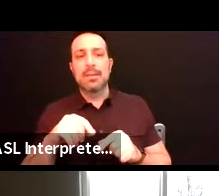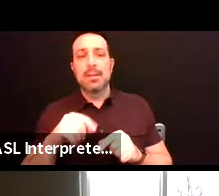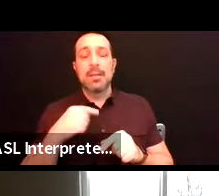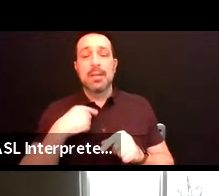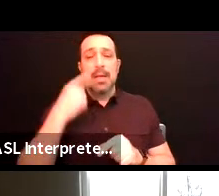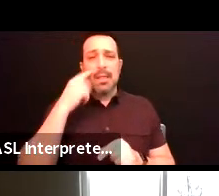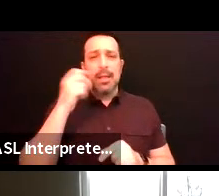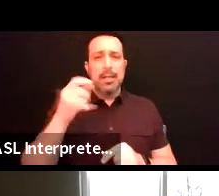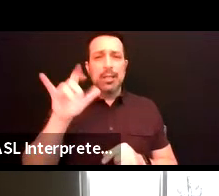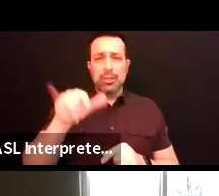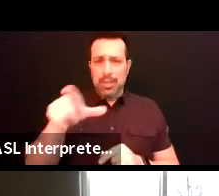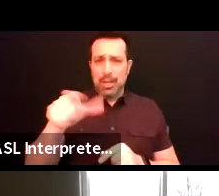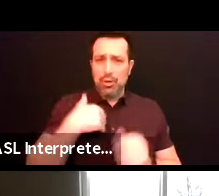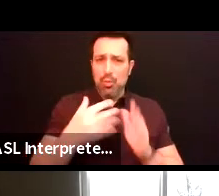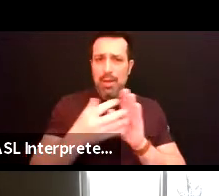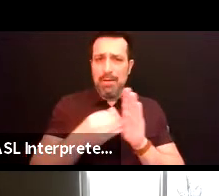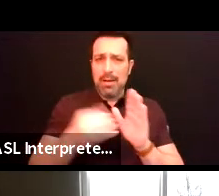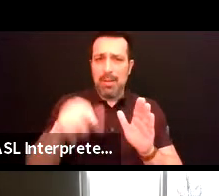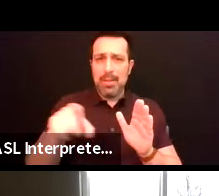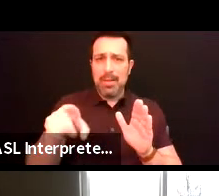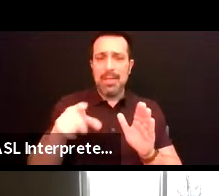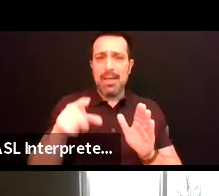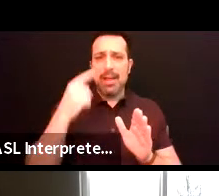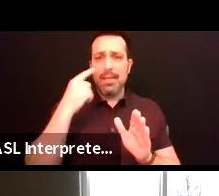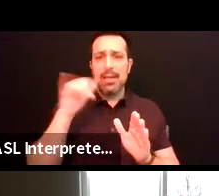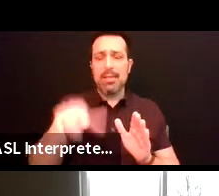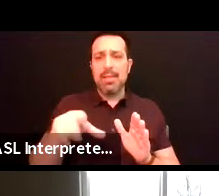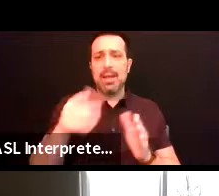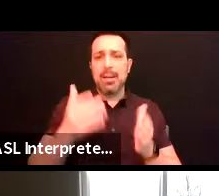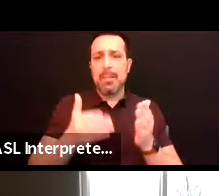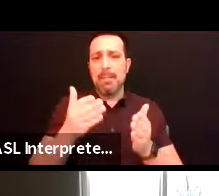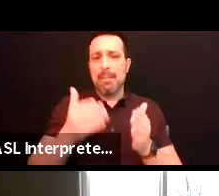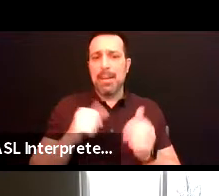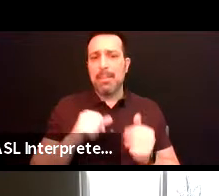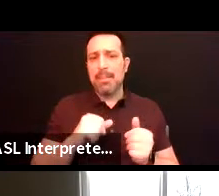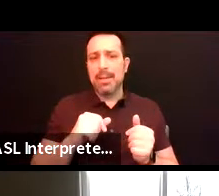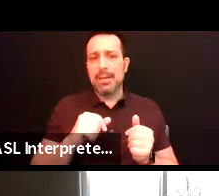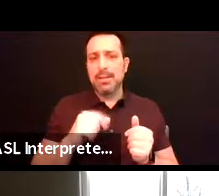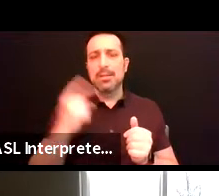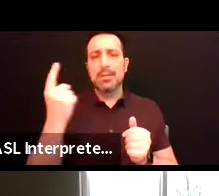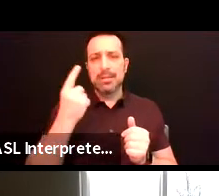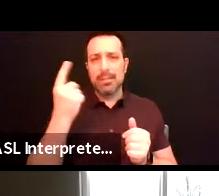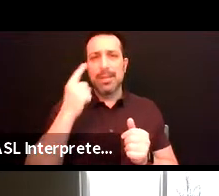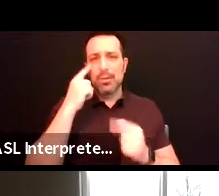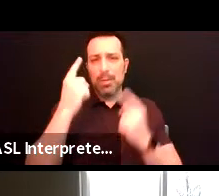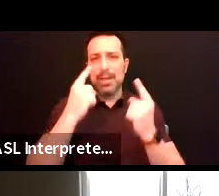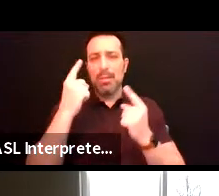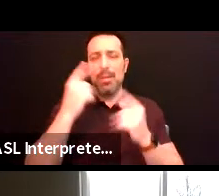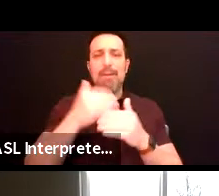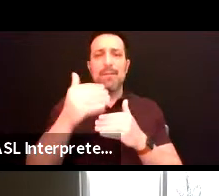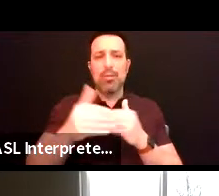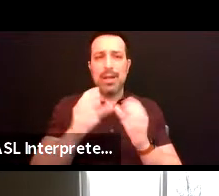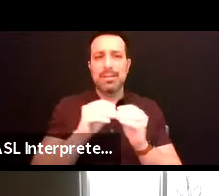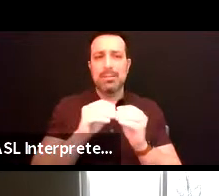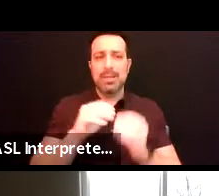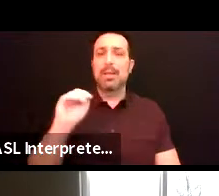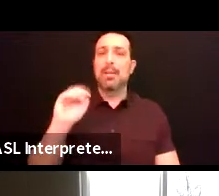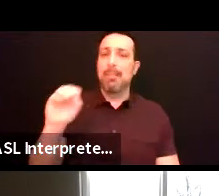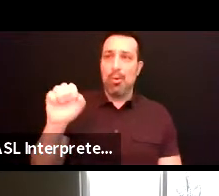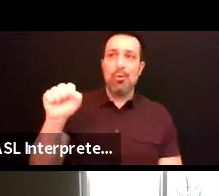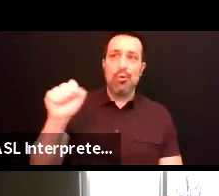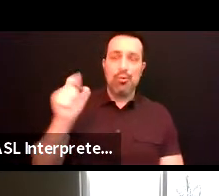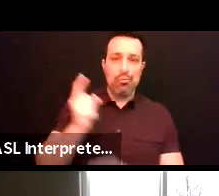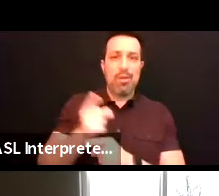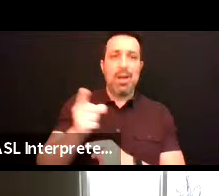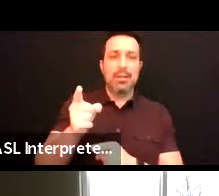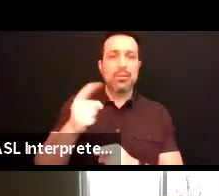think, Shelly, you have a copy of that, right? I mean, that might be something to kind of think about for next meeting. And it addresses a lot of those things. Yeah.